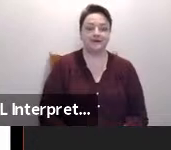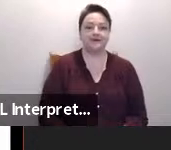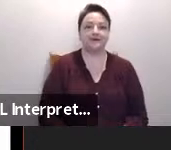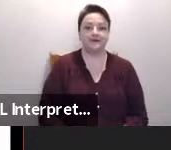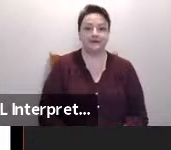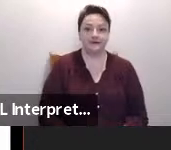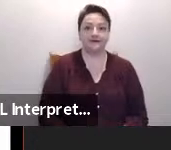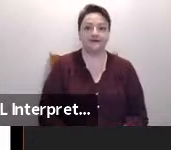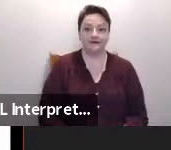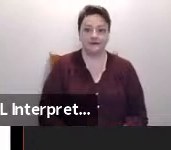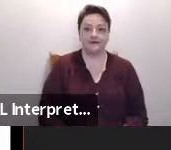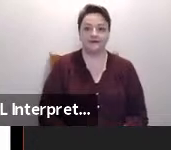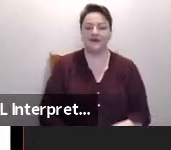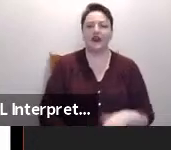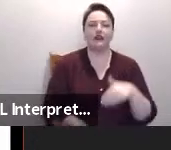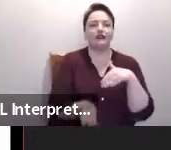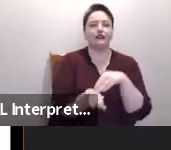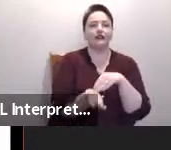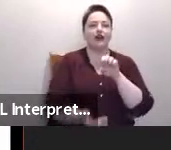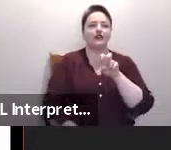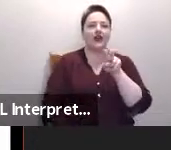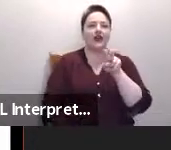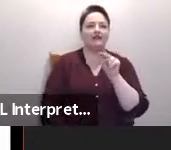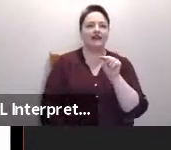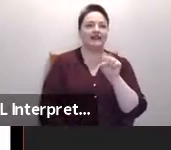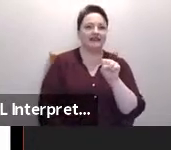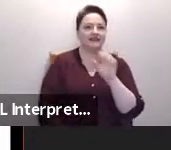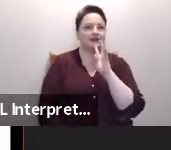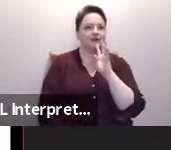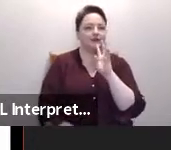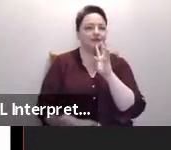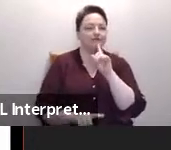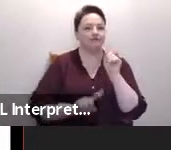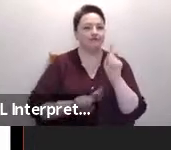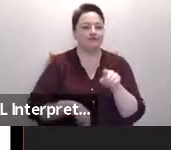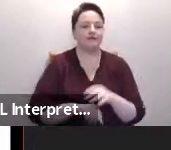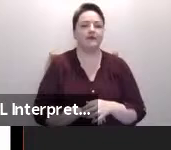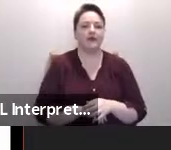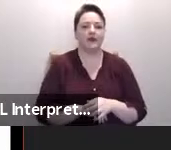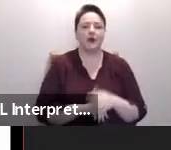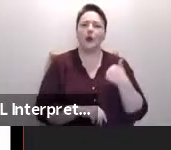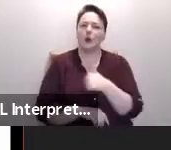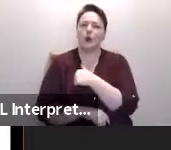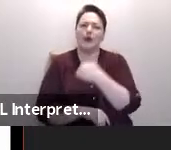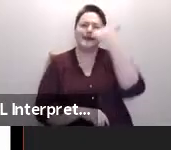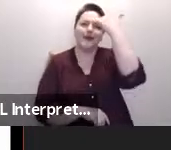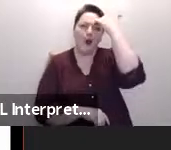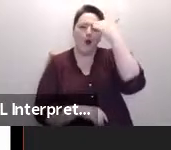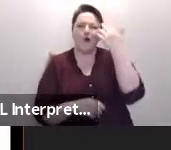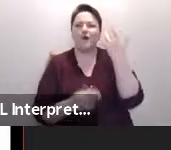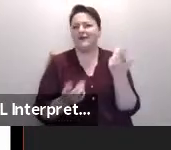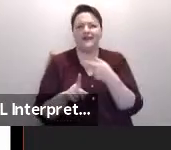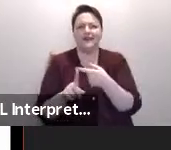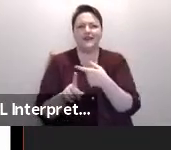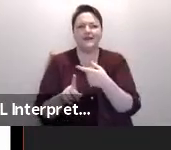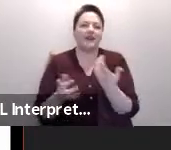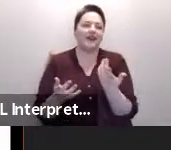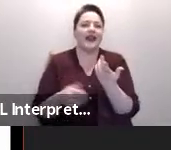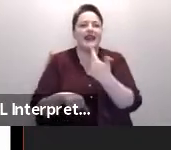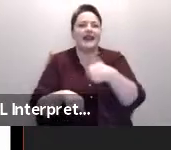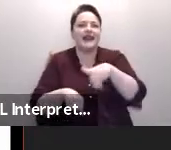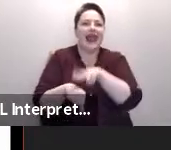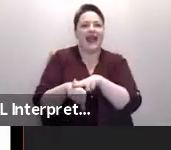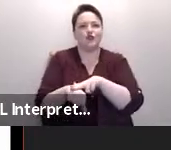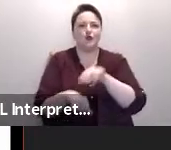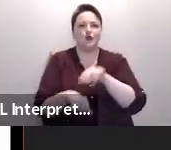Maybe let me answer this. So we know that from sort of even like natural immunity after someone gets COVID,